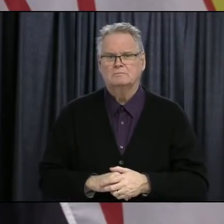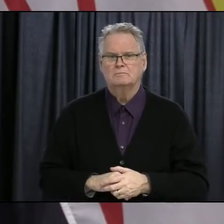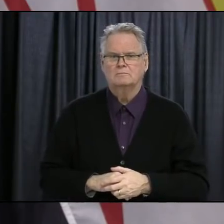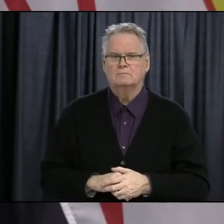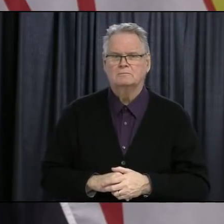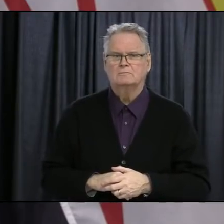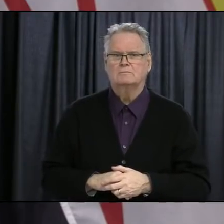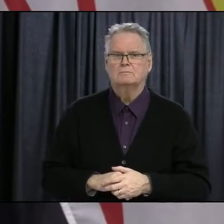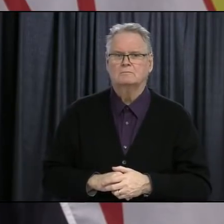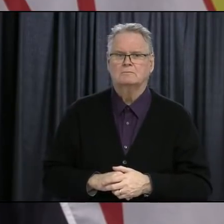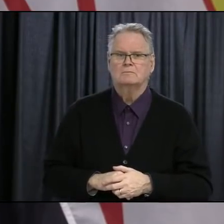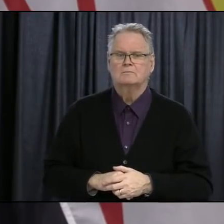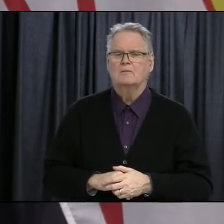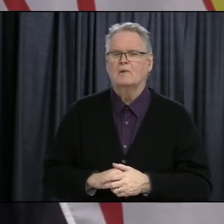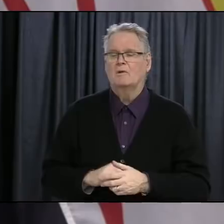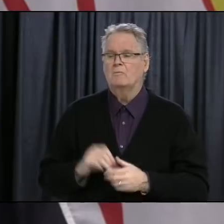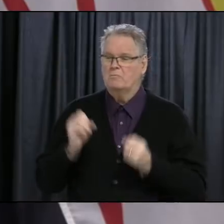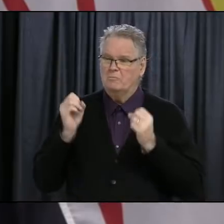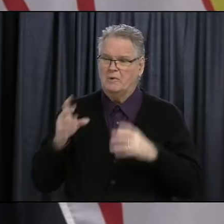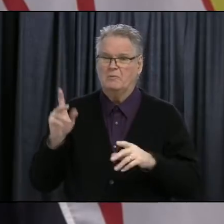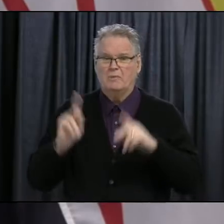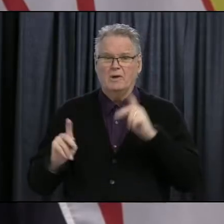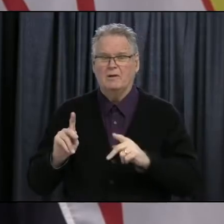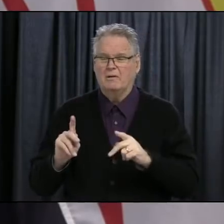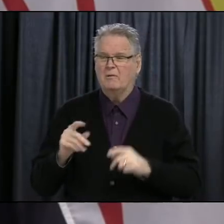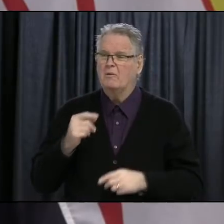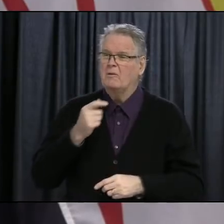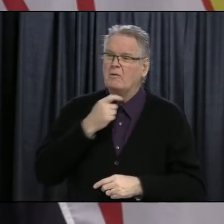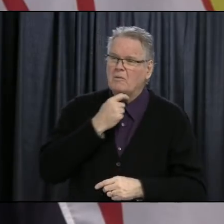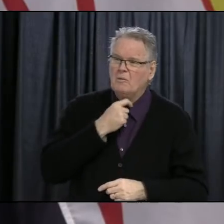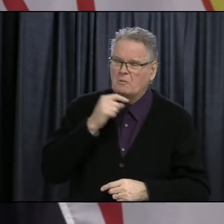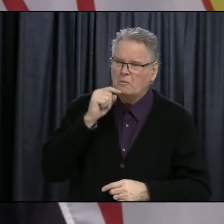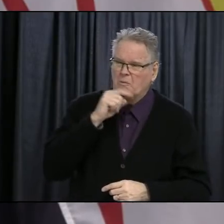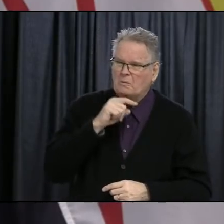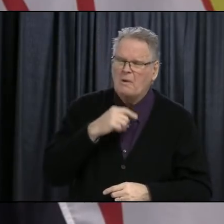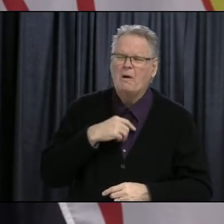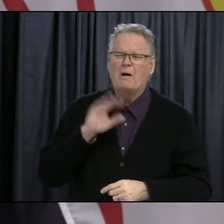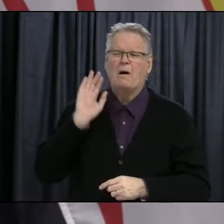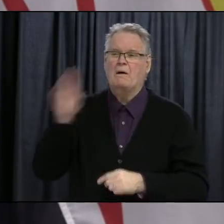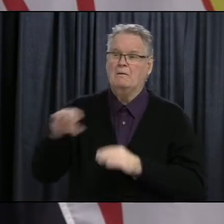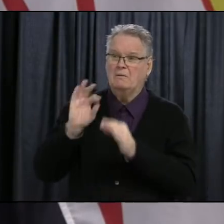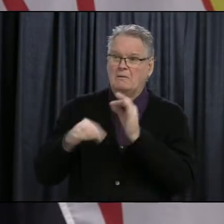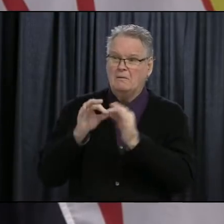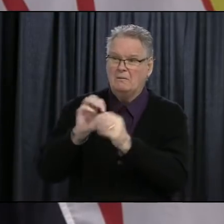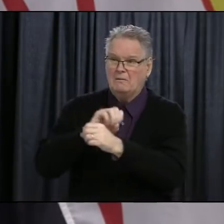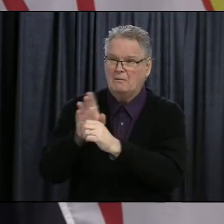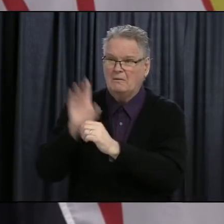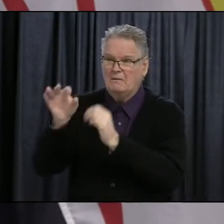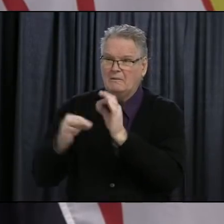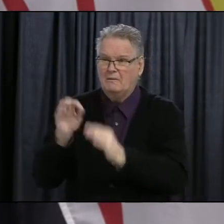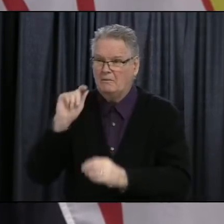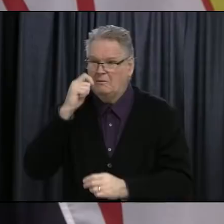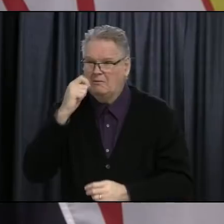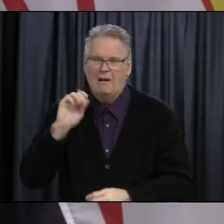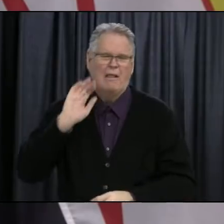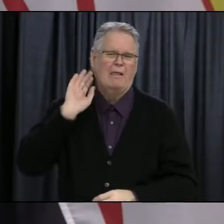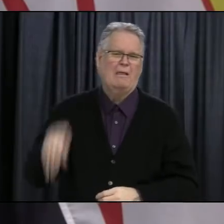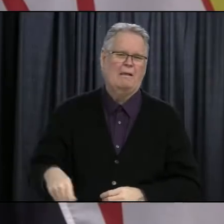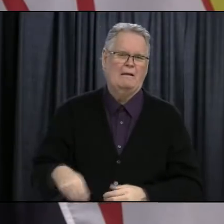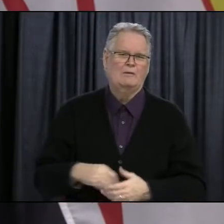so didn't get tested. And some of them had maybe just one symptom and didn't initially get